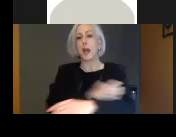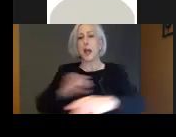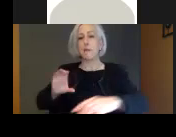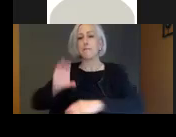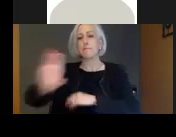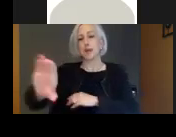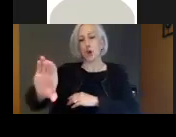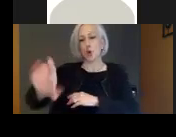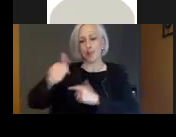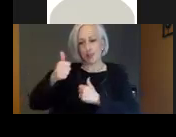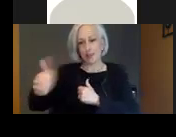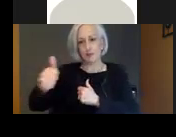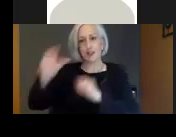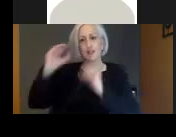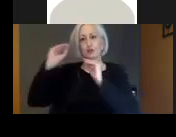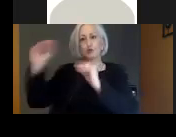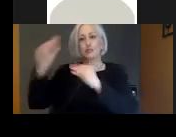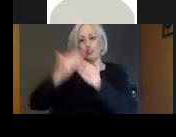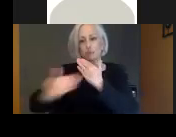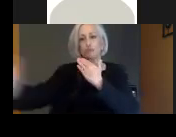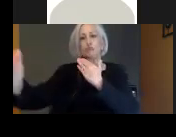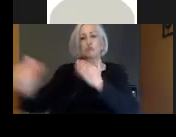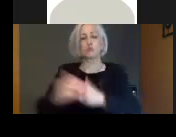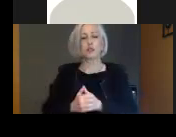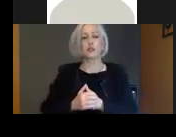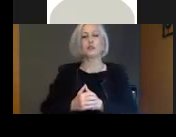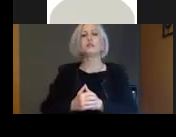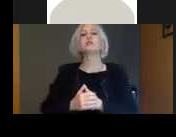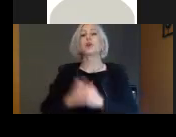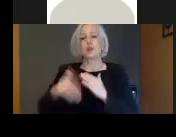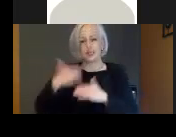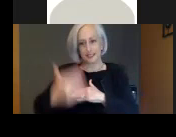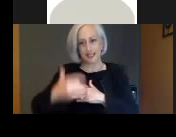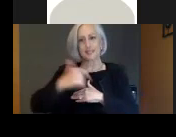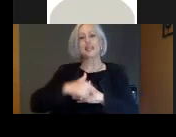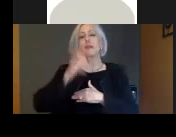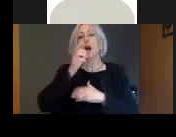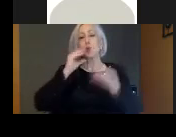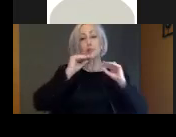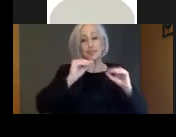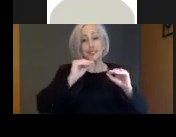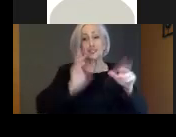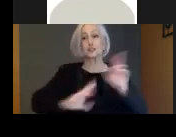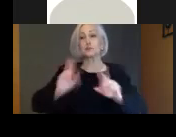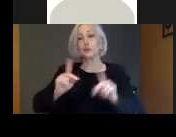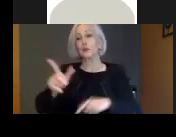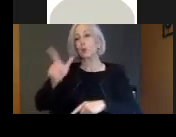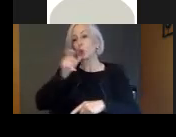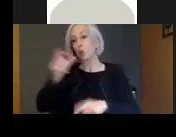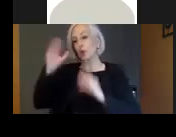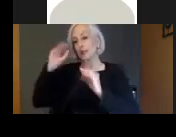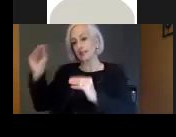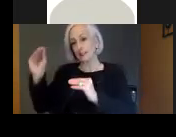teachers. And so the next time I will come, I want to teach the teachers. This is Dr.